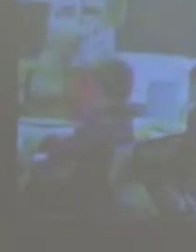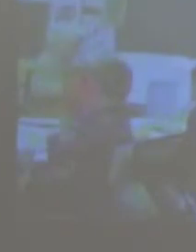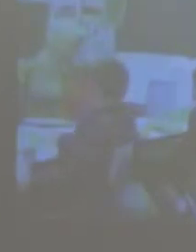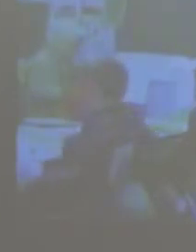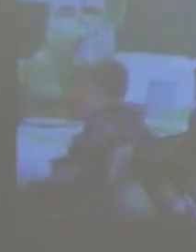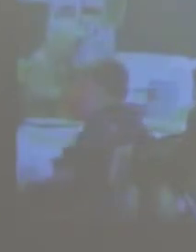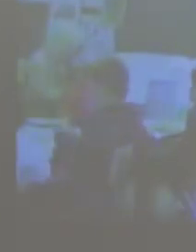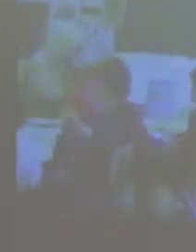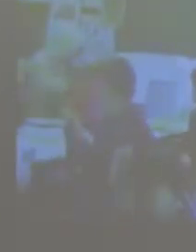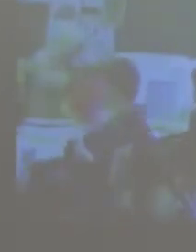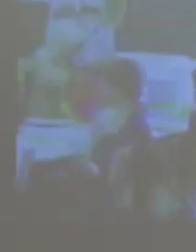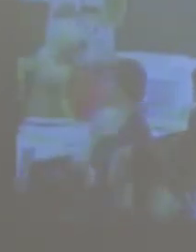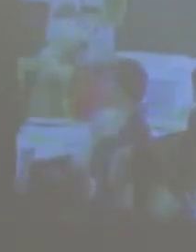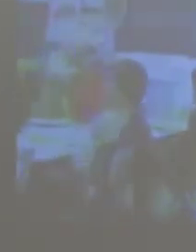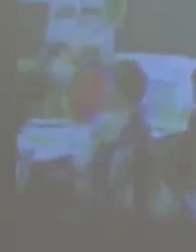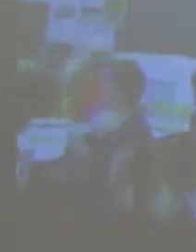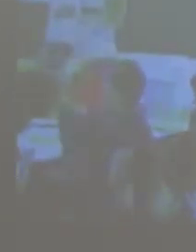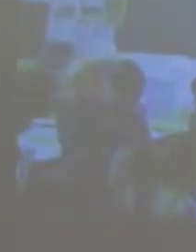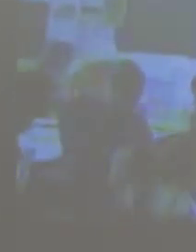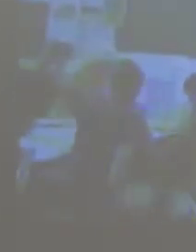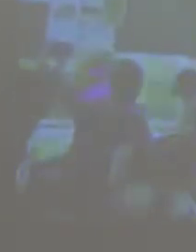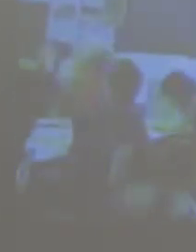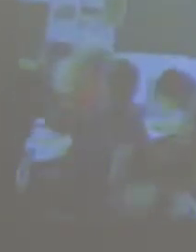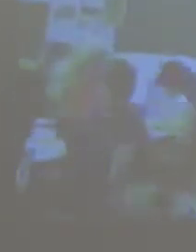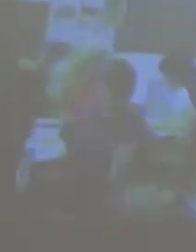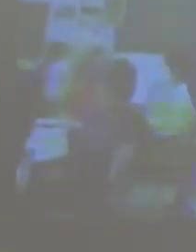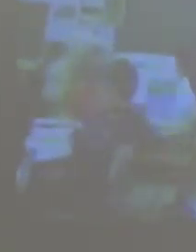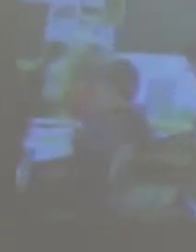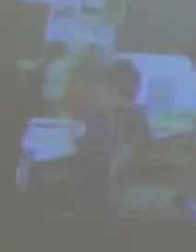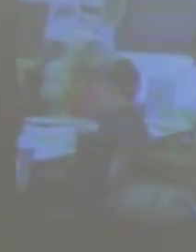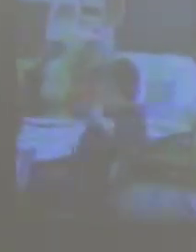Take off his shirt and say all he could.